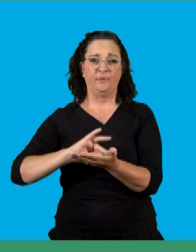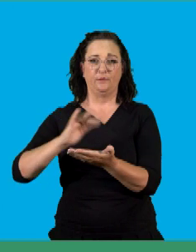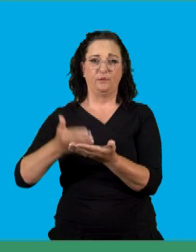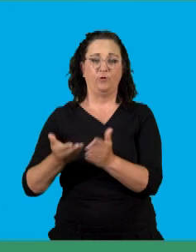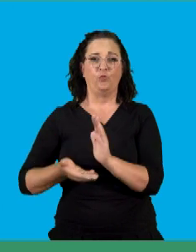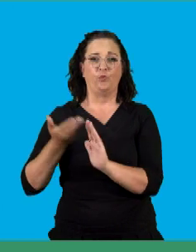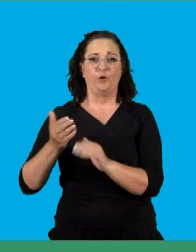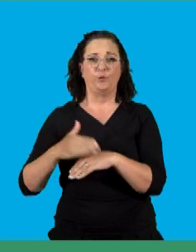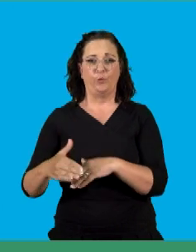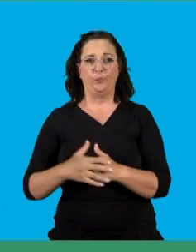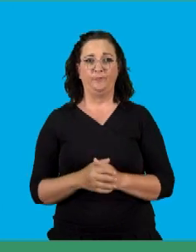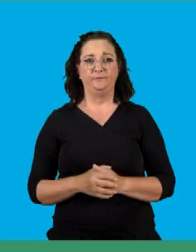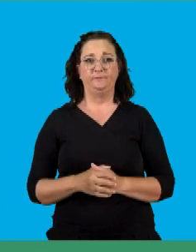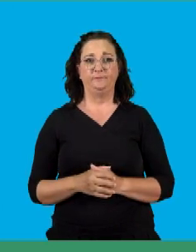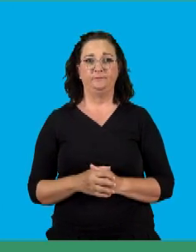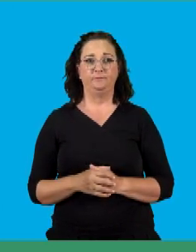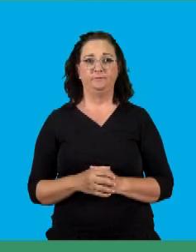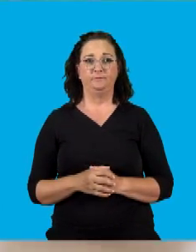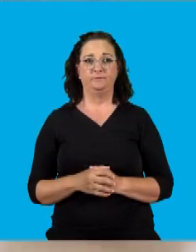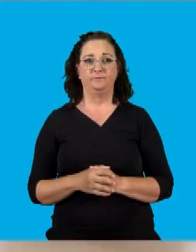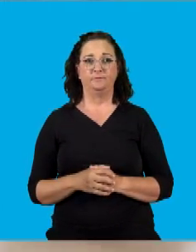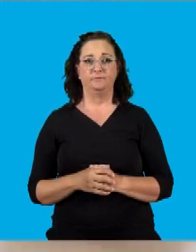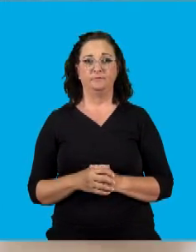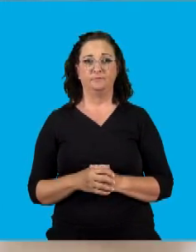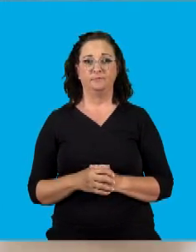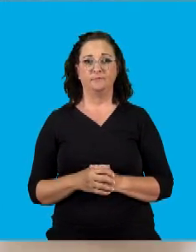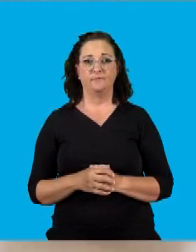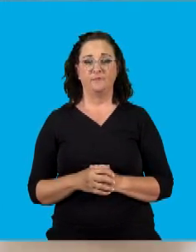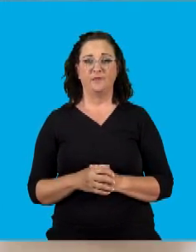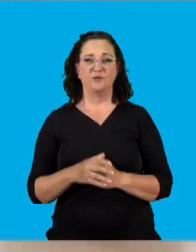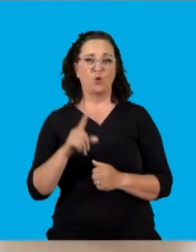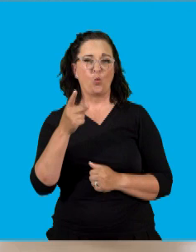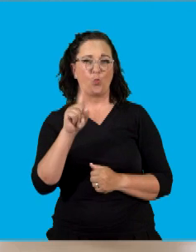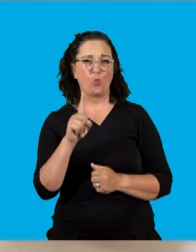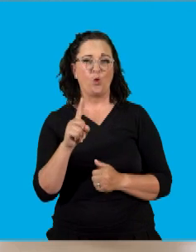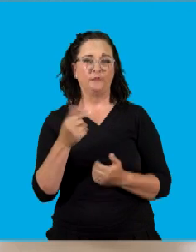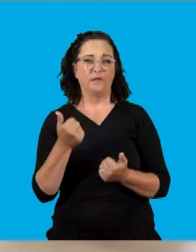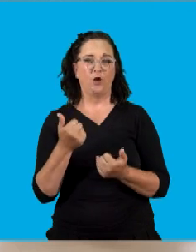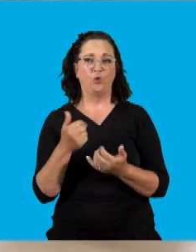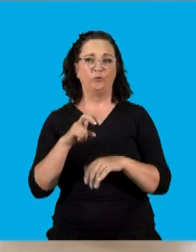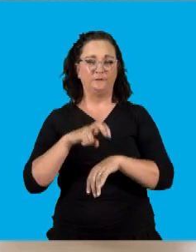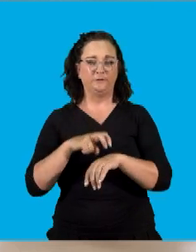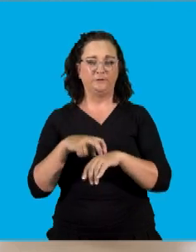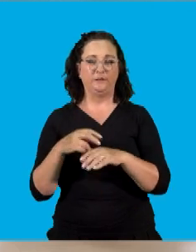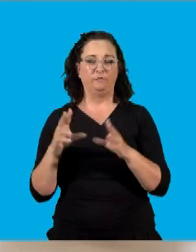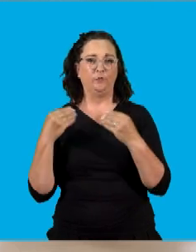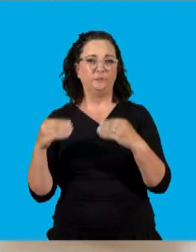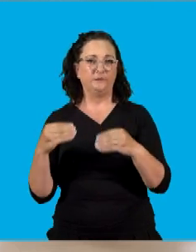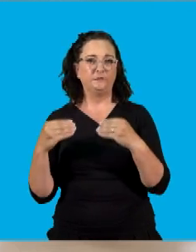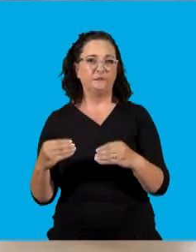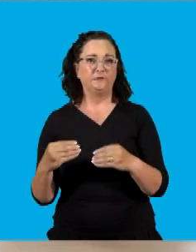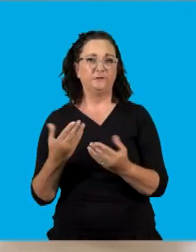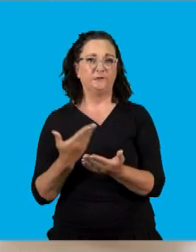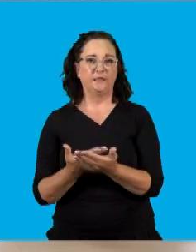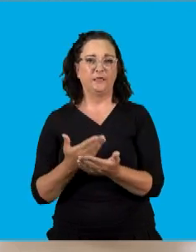of ownership enables the owners to invite the public to come and buy